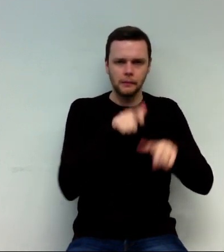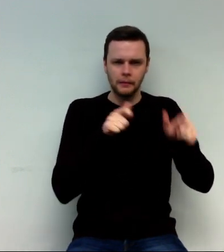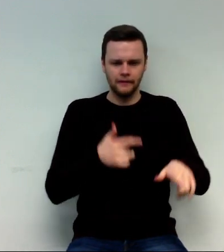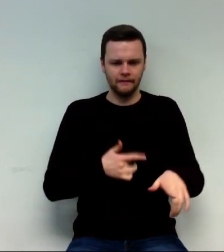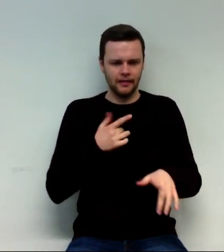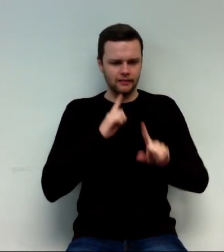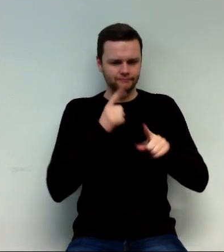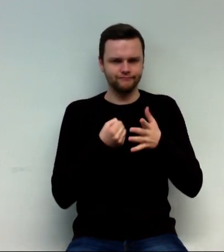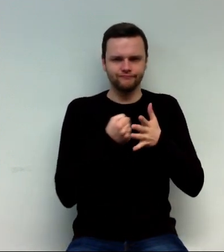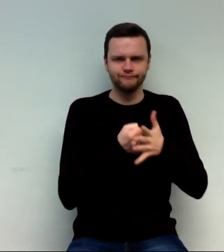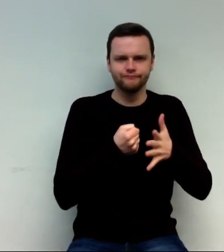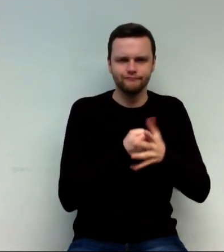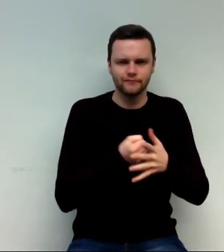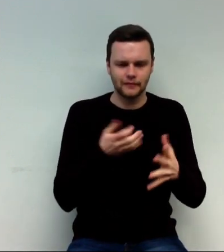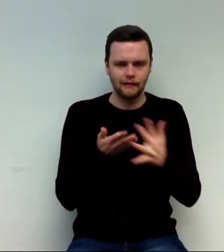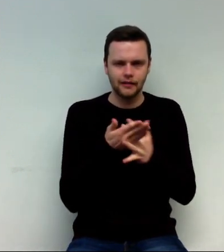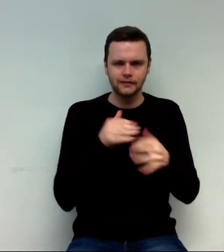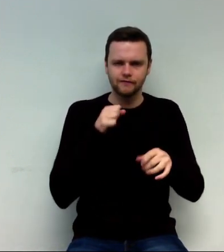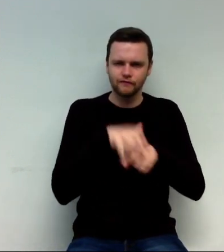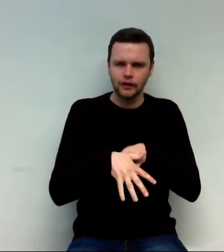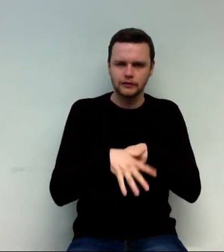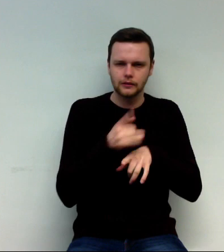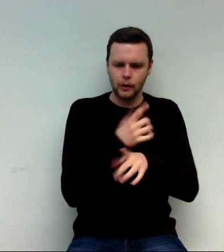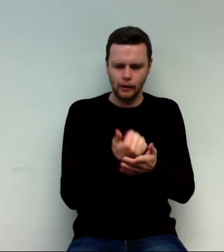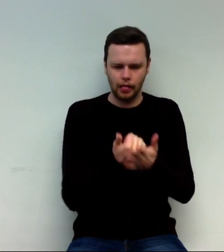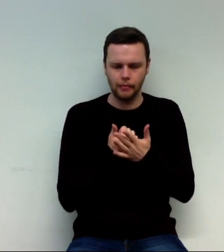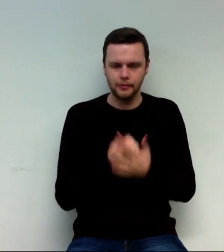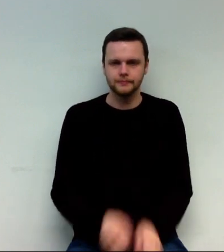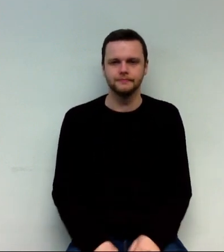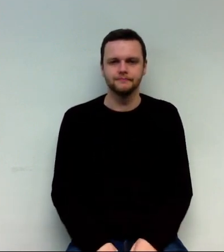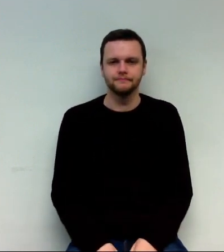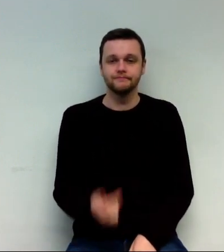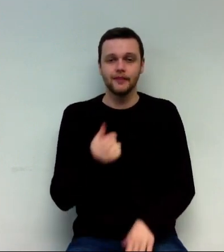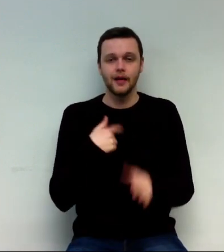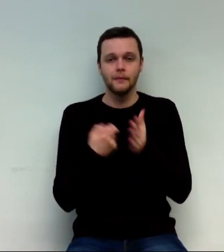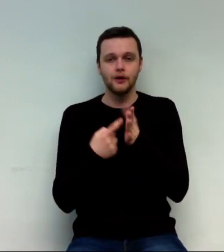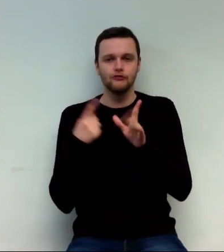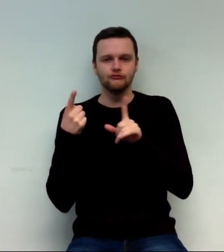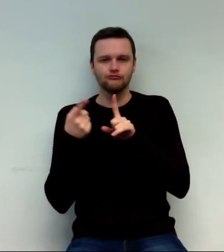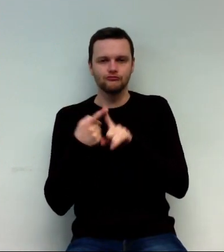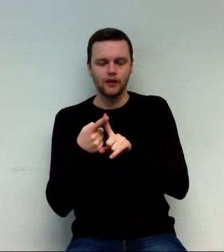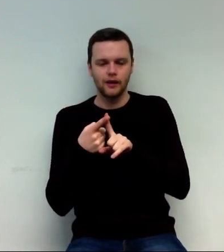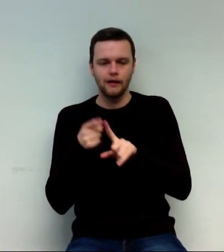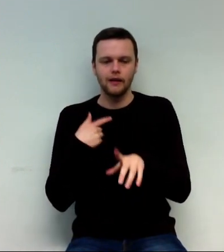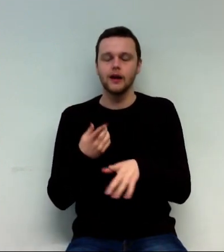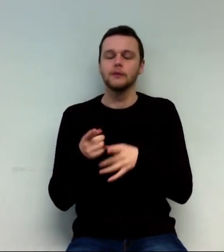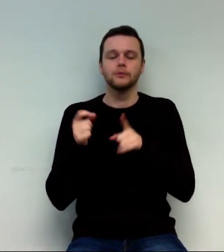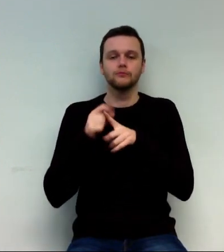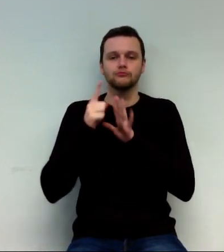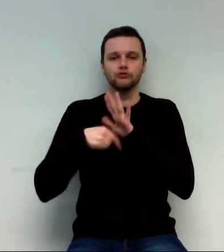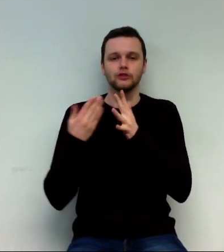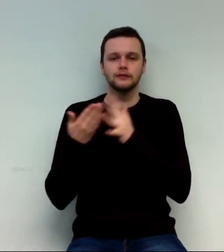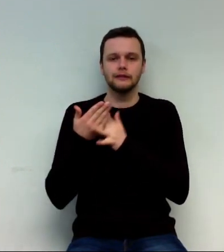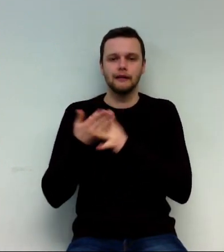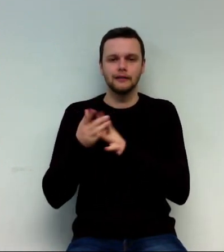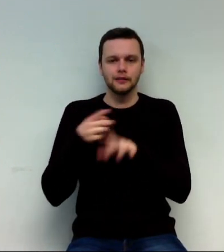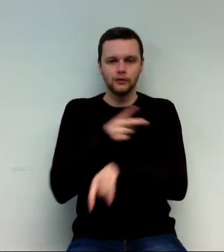from accessing the Fringe and what we can do to help them. And I'm Ray. I'm the Access Projects Officer, and I'm part of Lindsay's